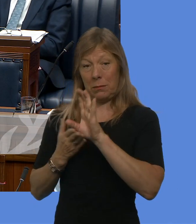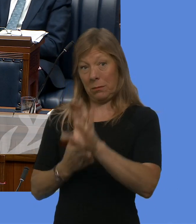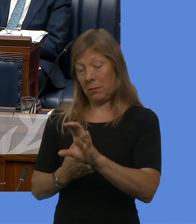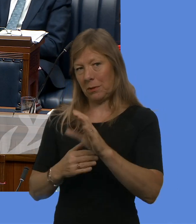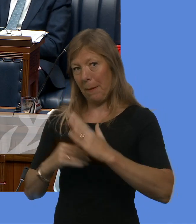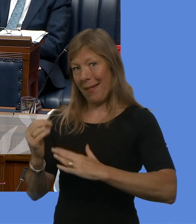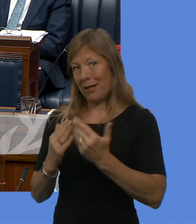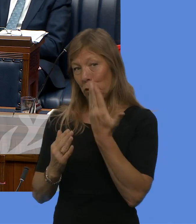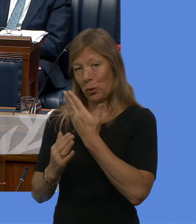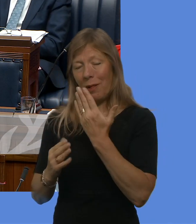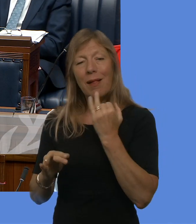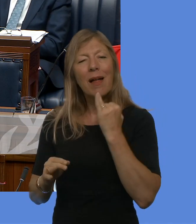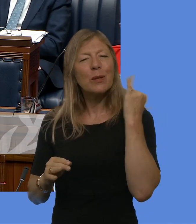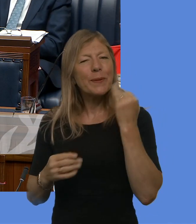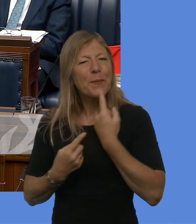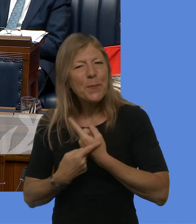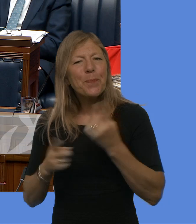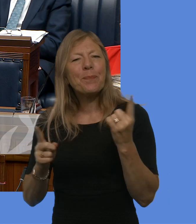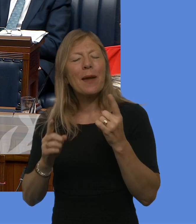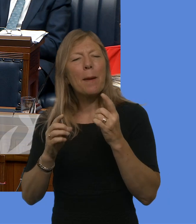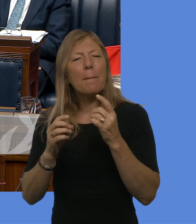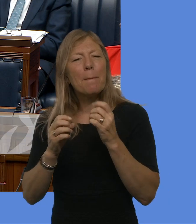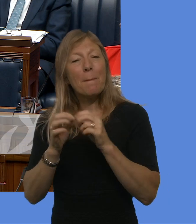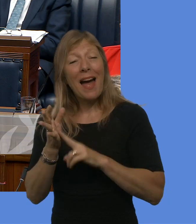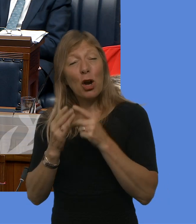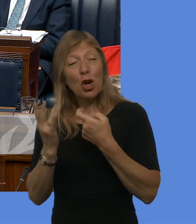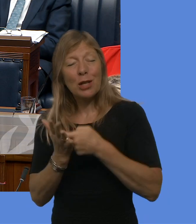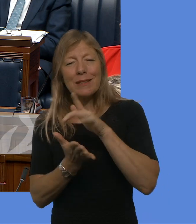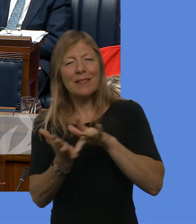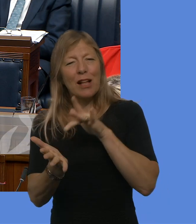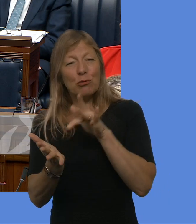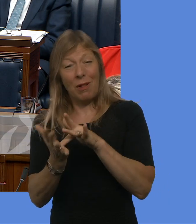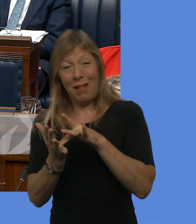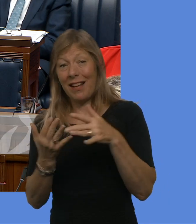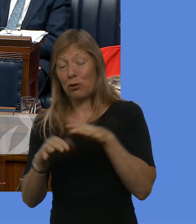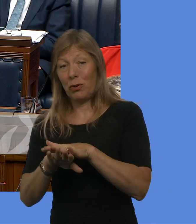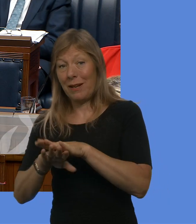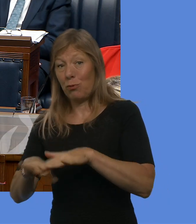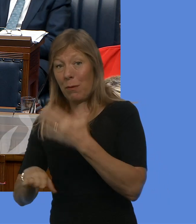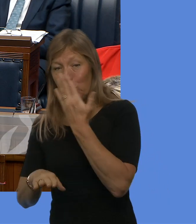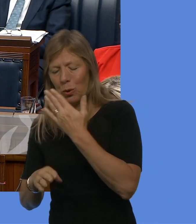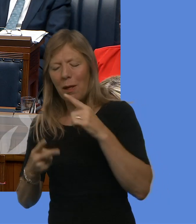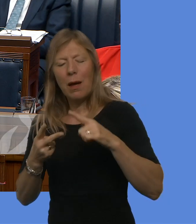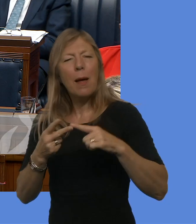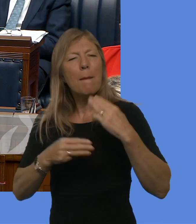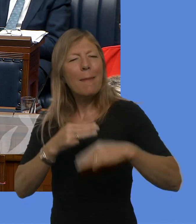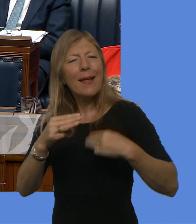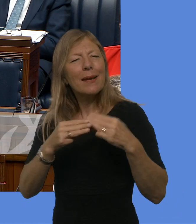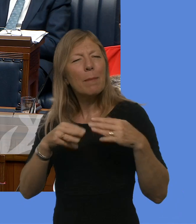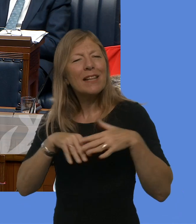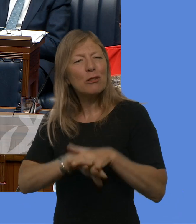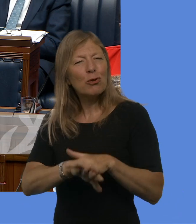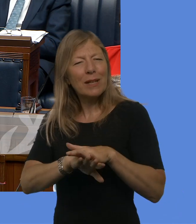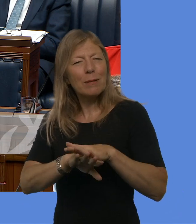that Bangor Central Integrated Primary School and Millennium Integrated Primary School were moving forward and getting funding.